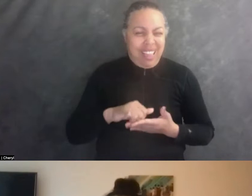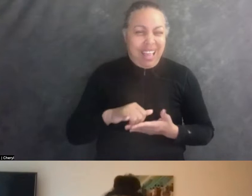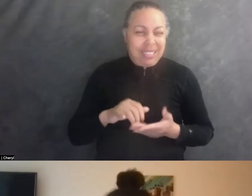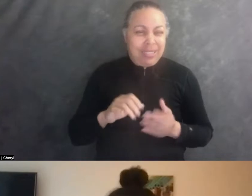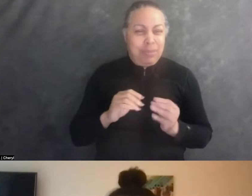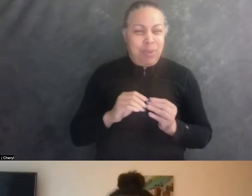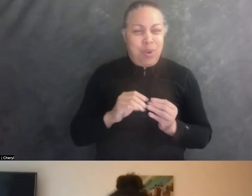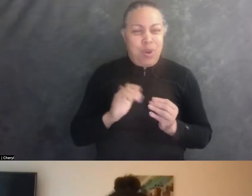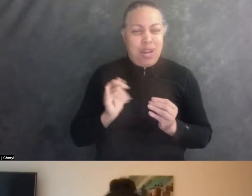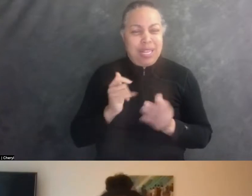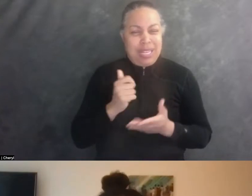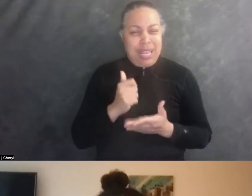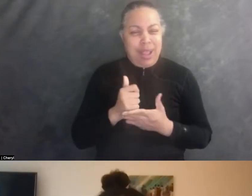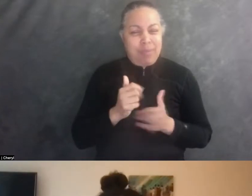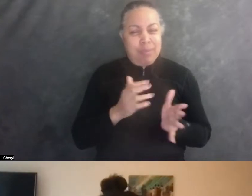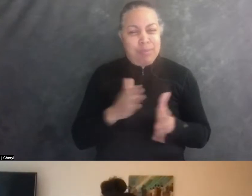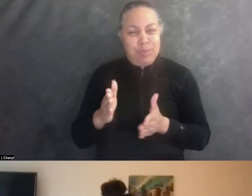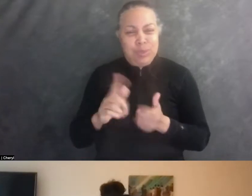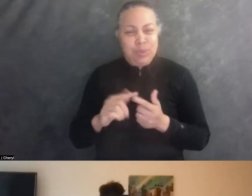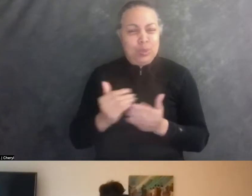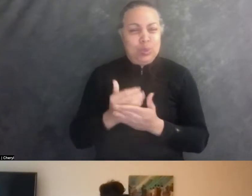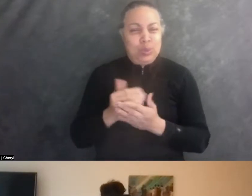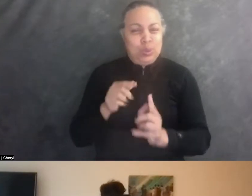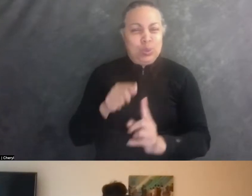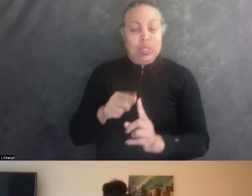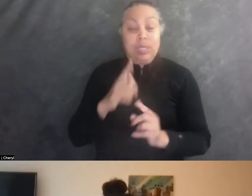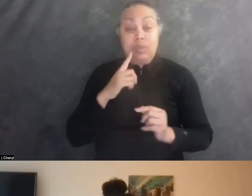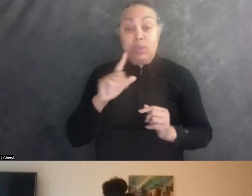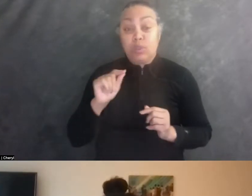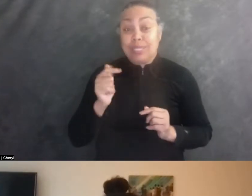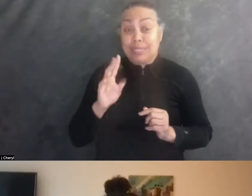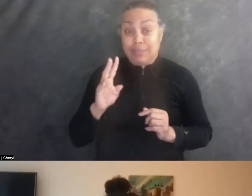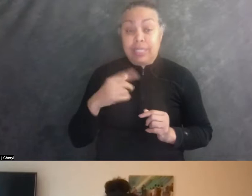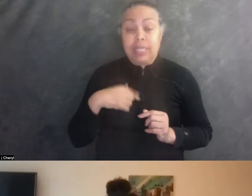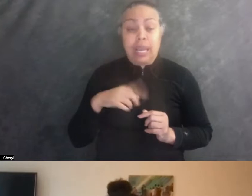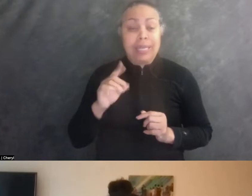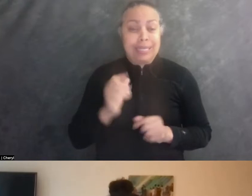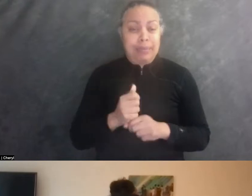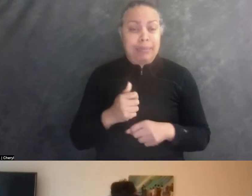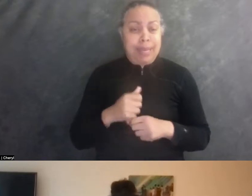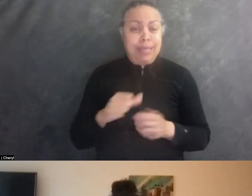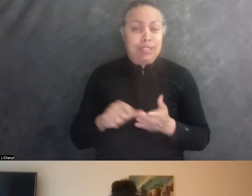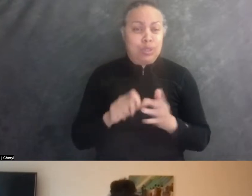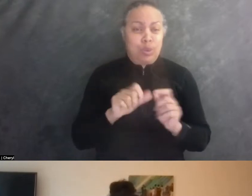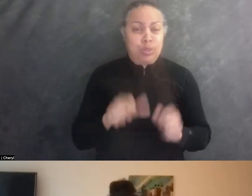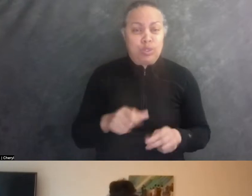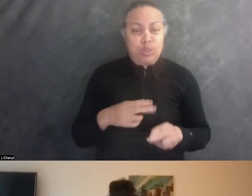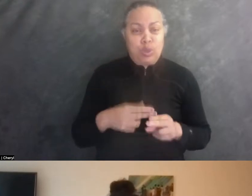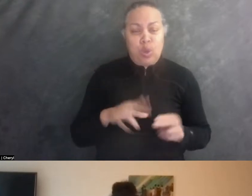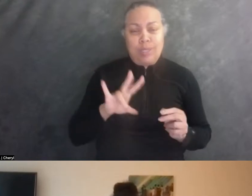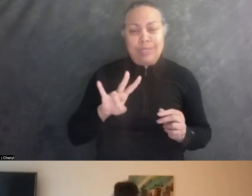working towards a new memorial set. And in 2017, I made a sculpture called 7-Pack